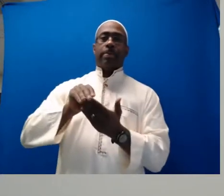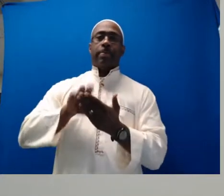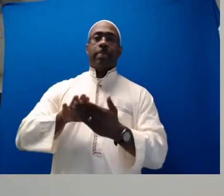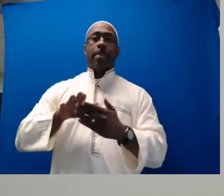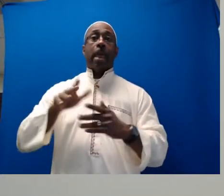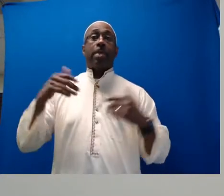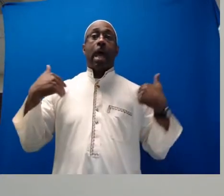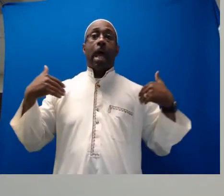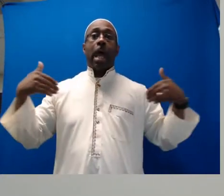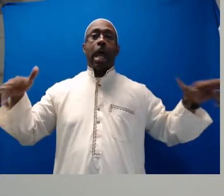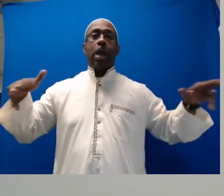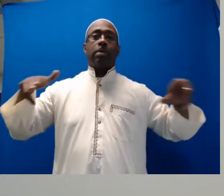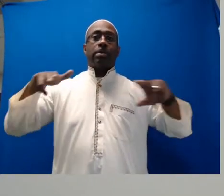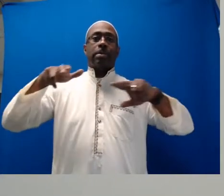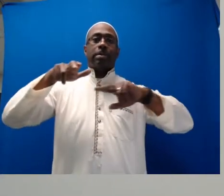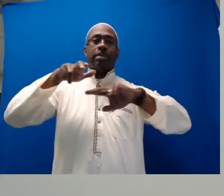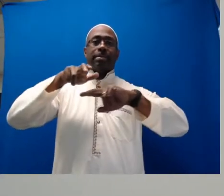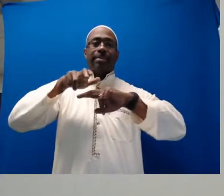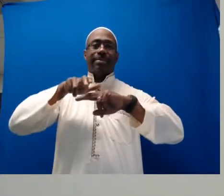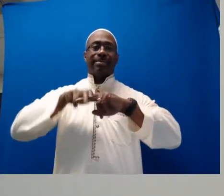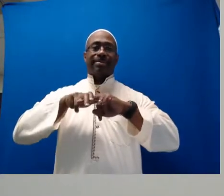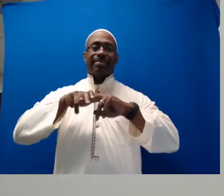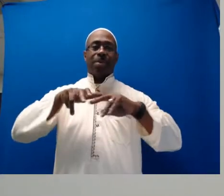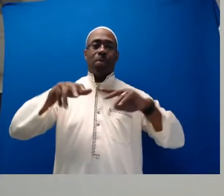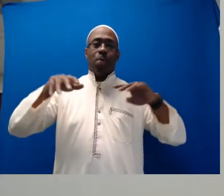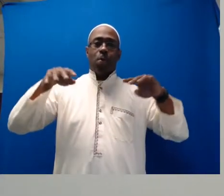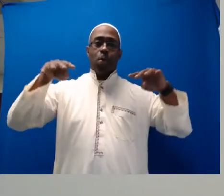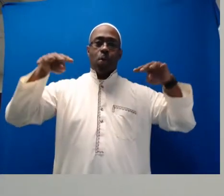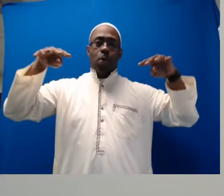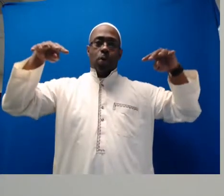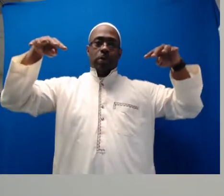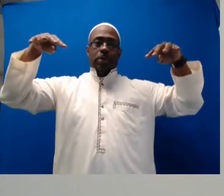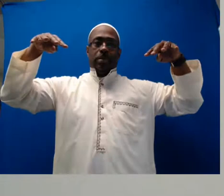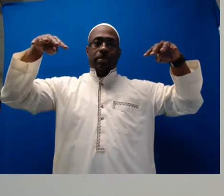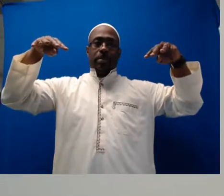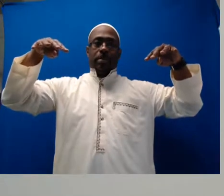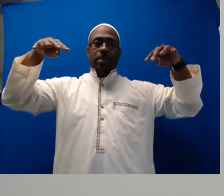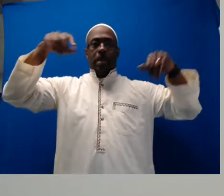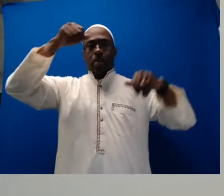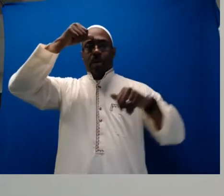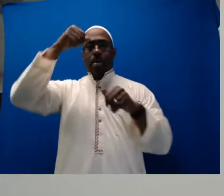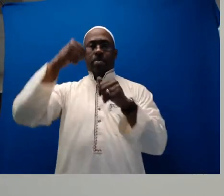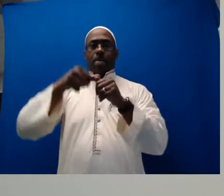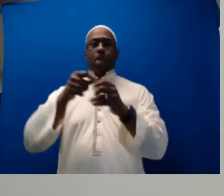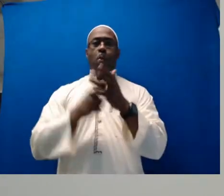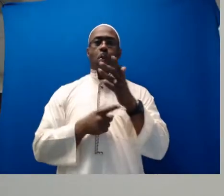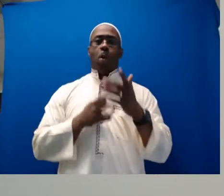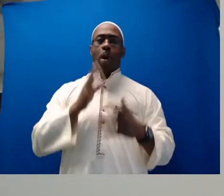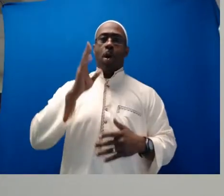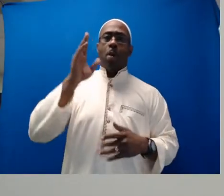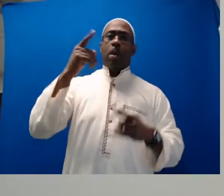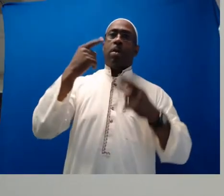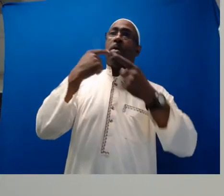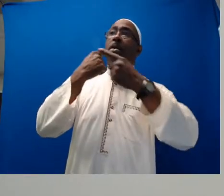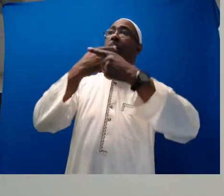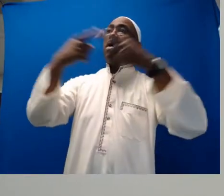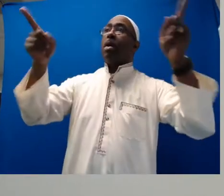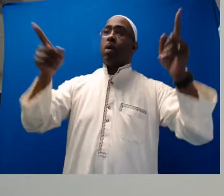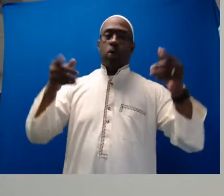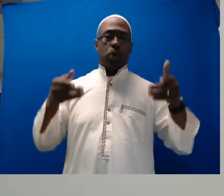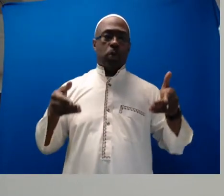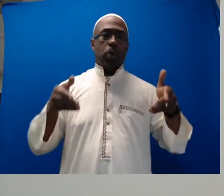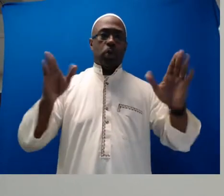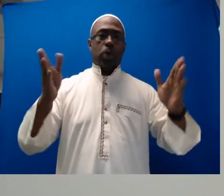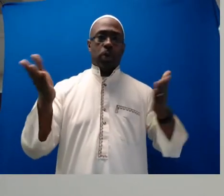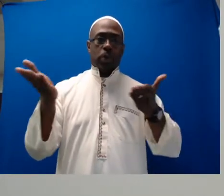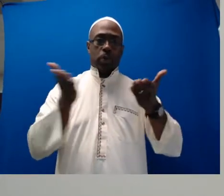attend al-dhikr, attend the remembrance of what's going to be said in the khutbah as well as the salah